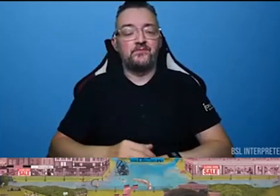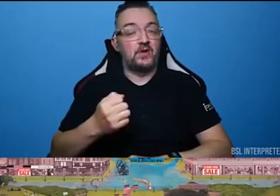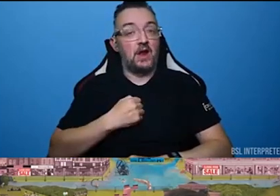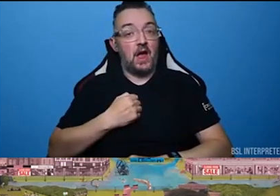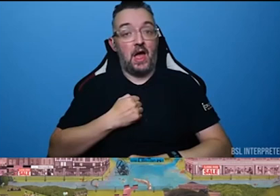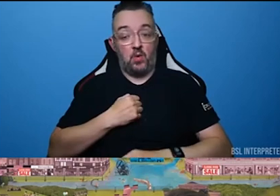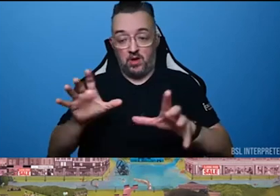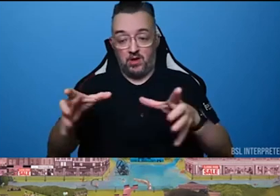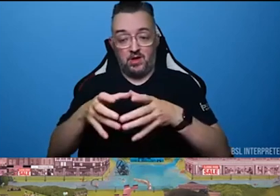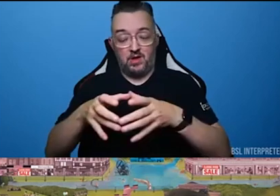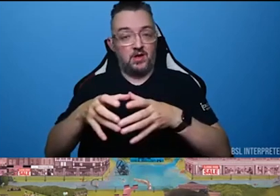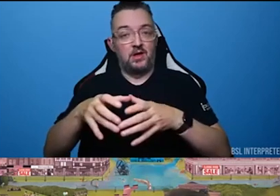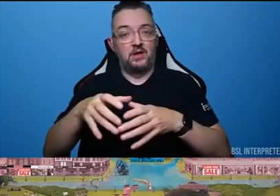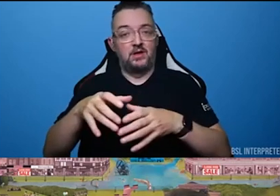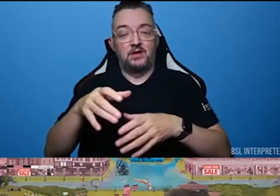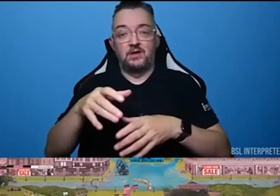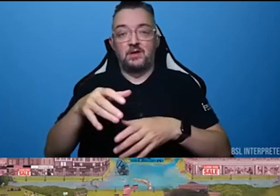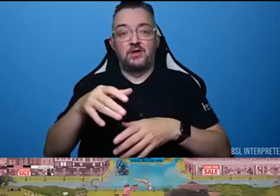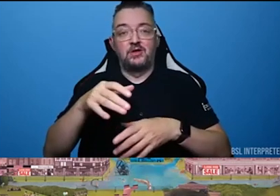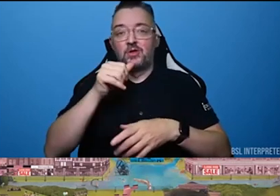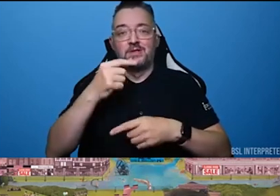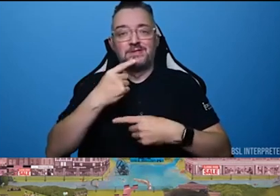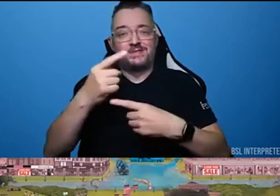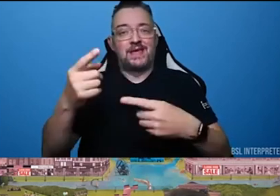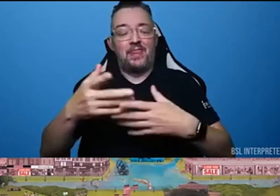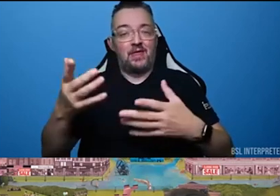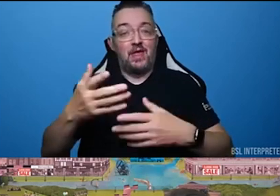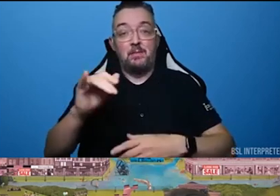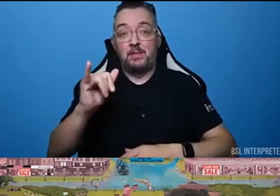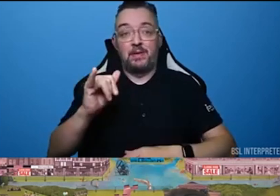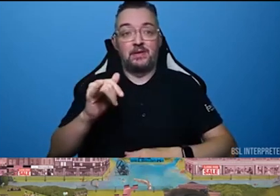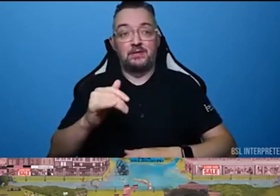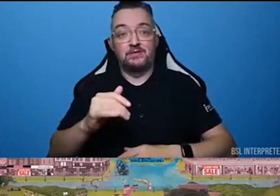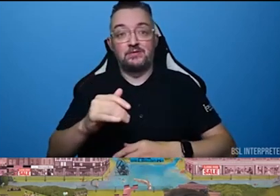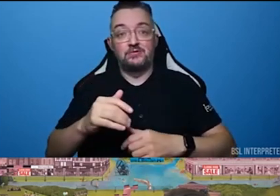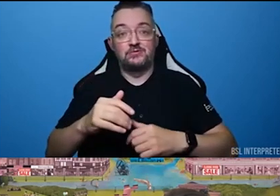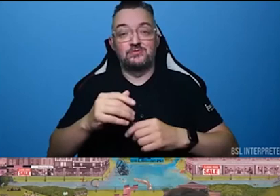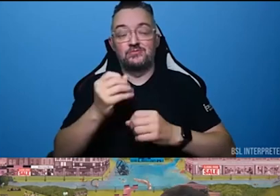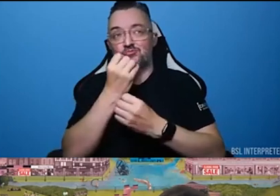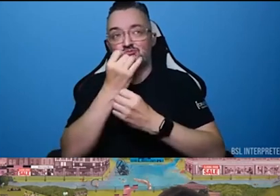anything. It might be terrible, it might be horrible, but it might be also super utopian.